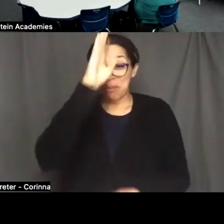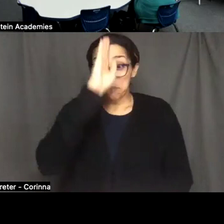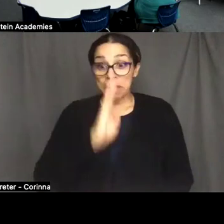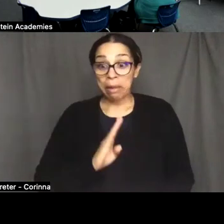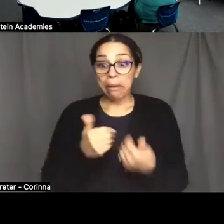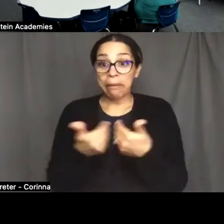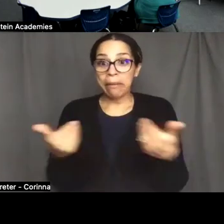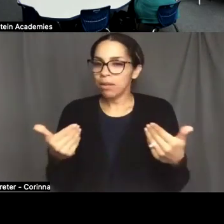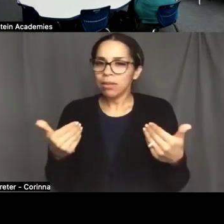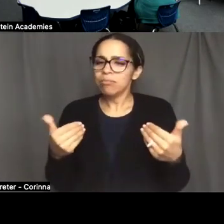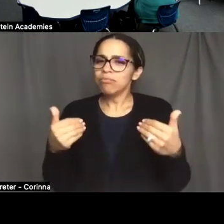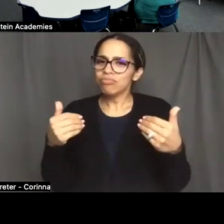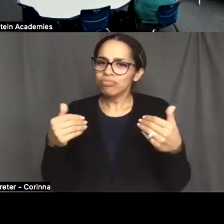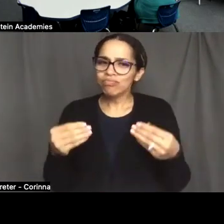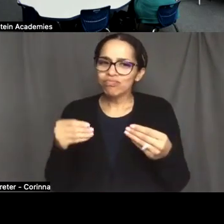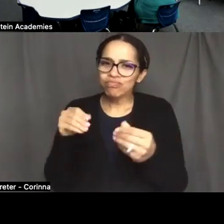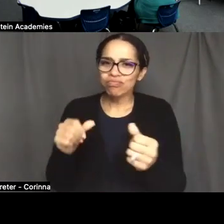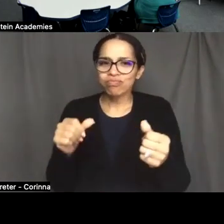you, Mrs.